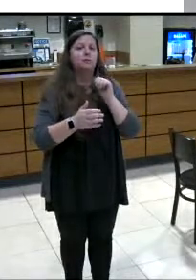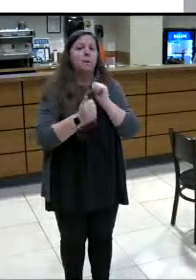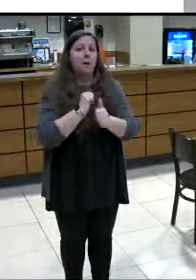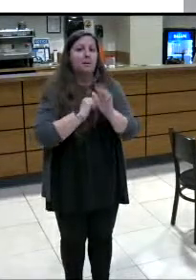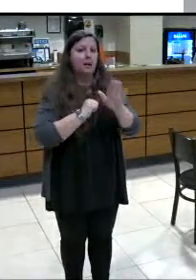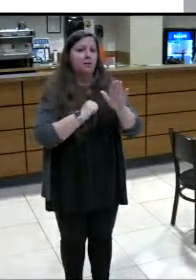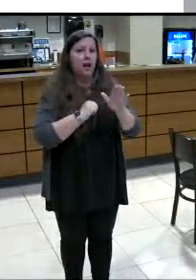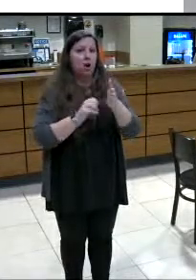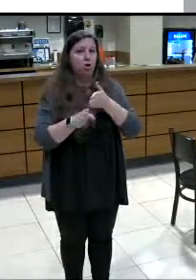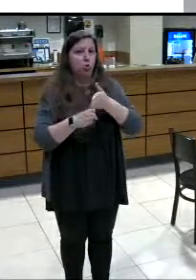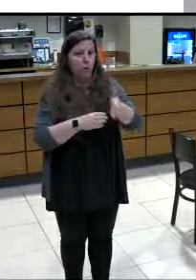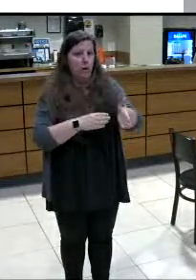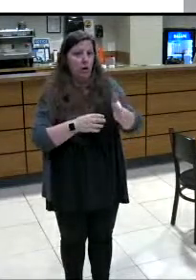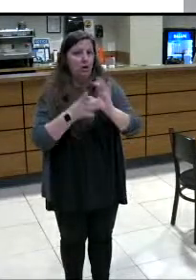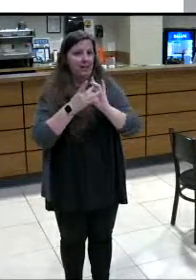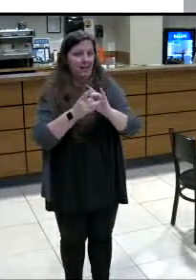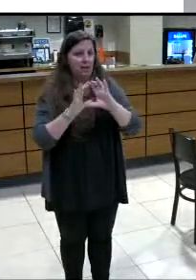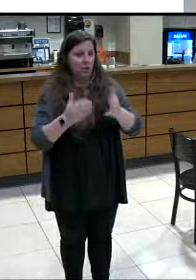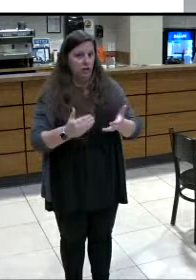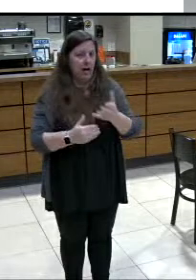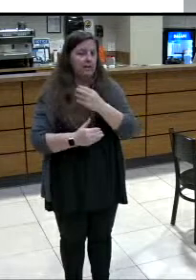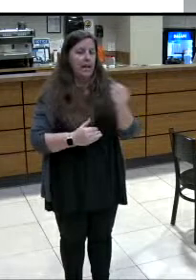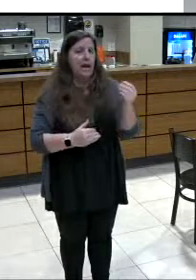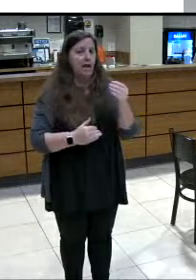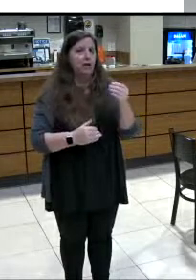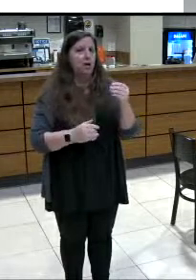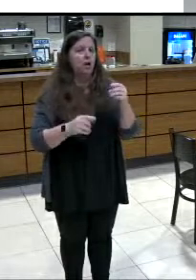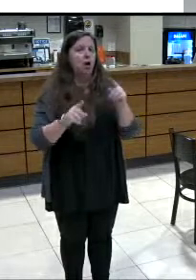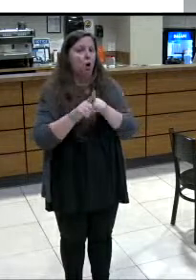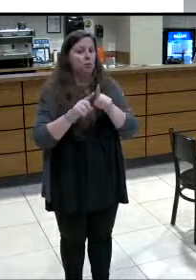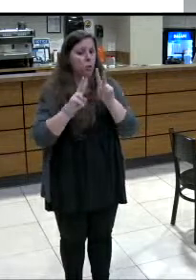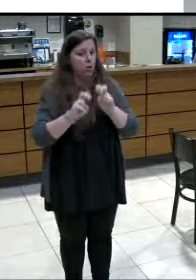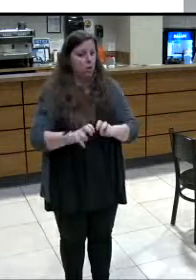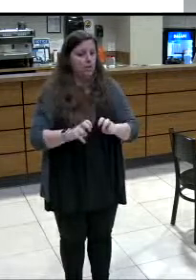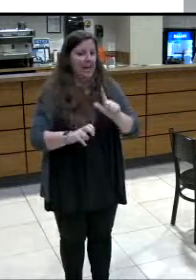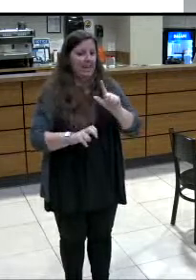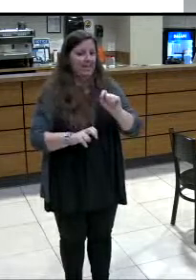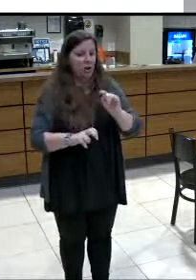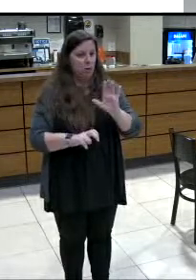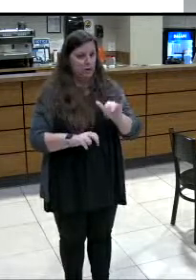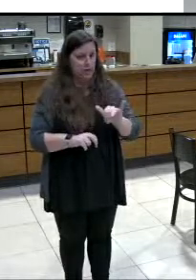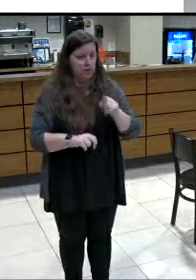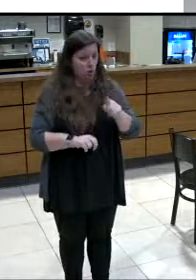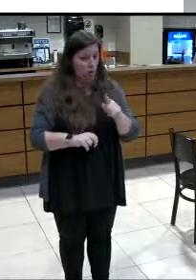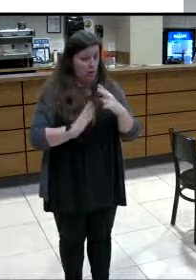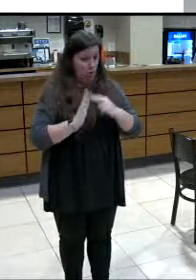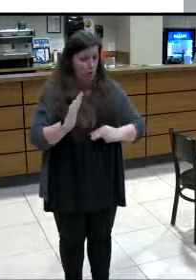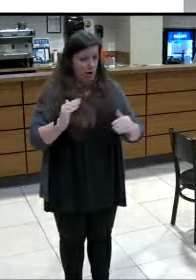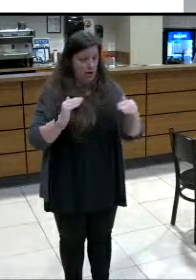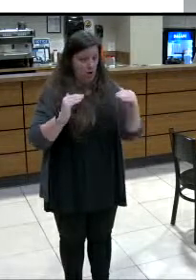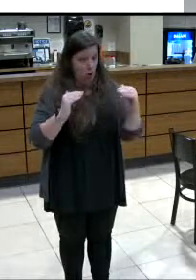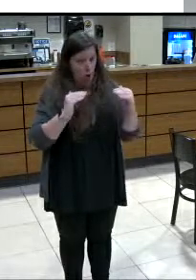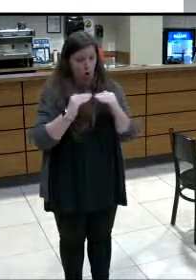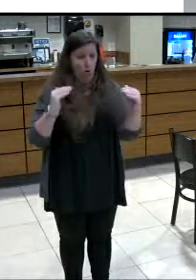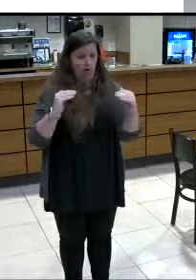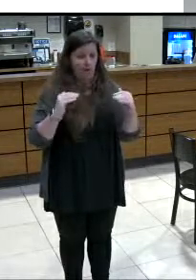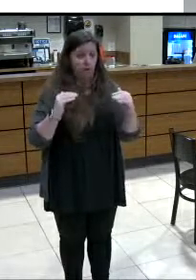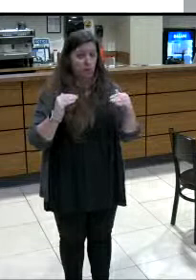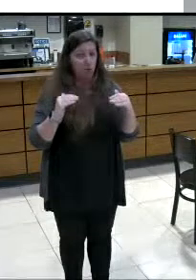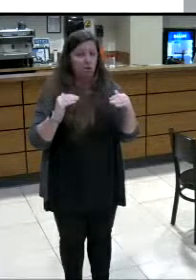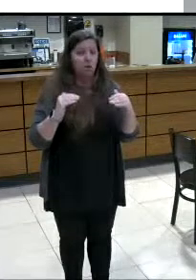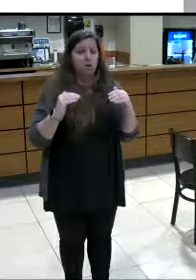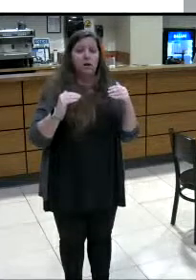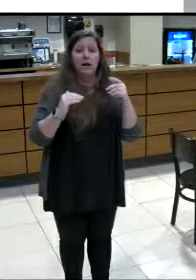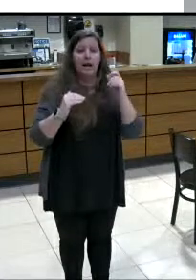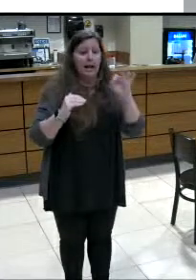it also looks at literacy. So are they reading on grade level? So if those students are reading on grade level, coming